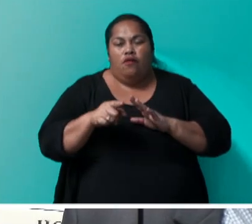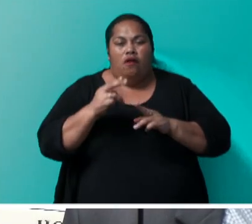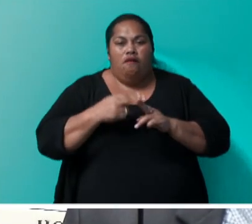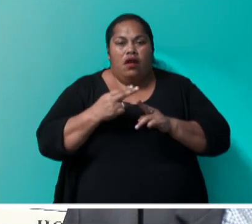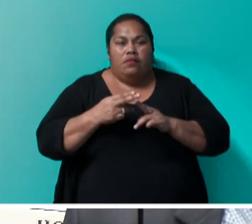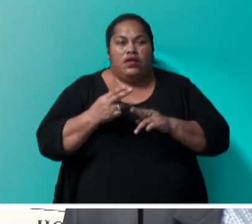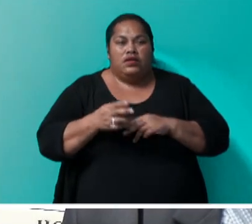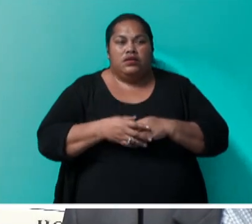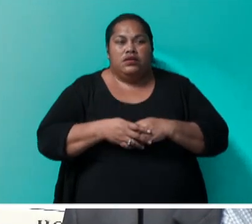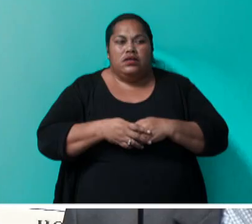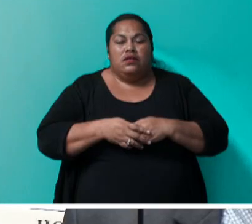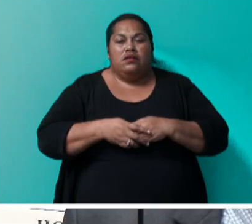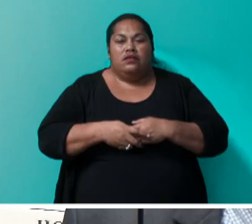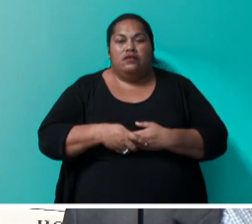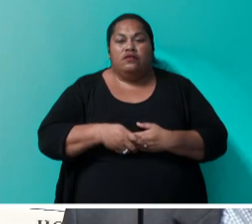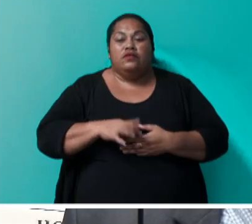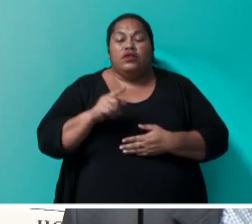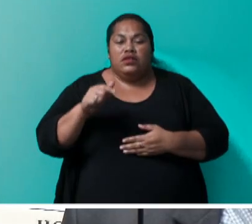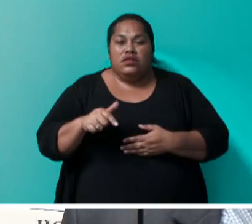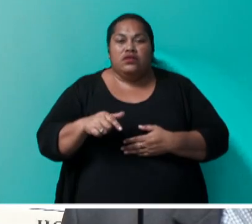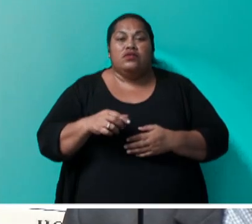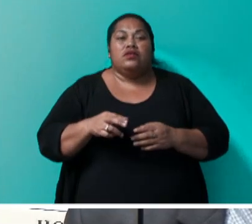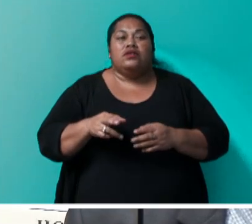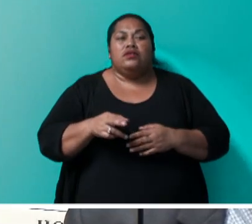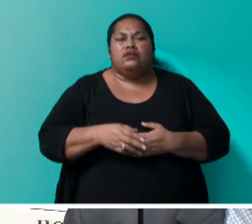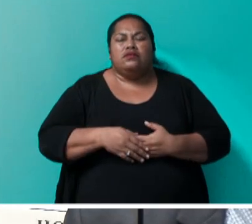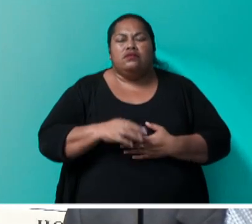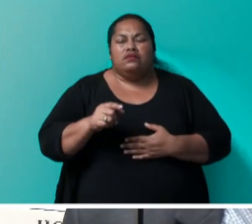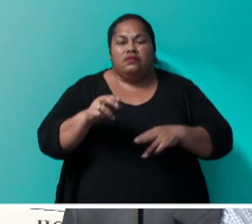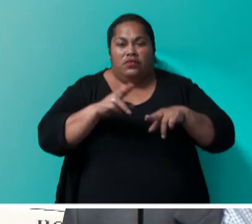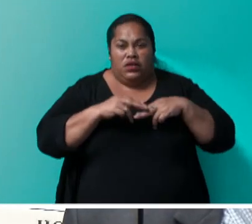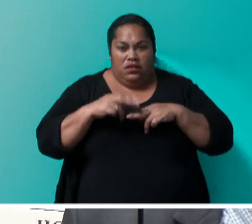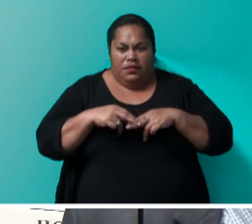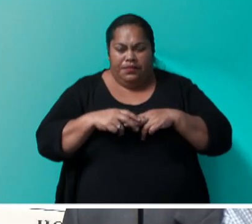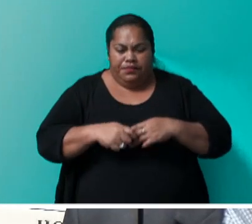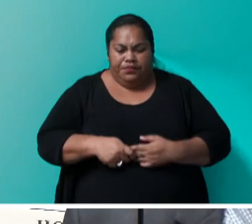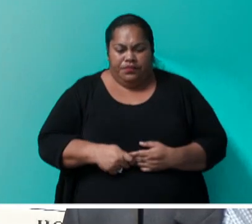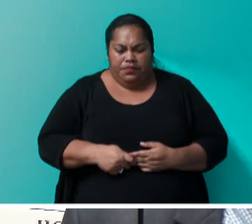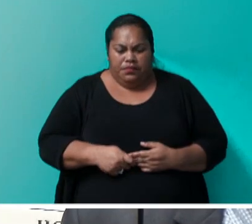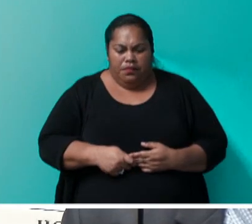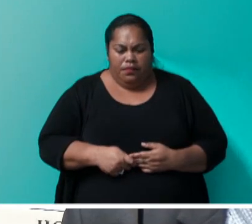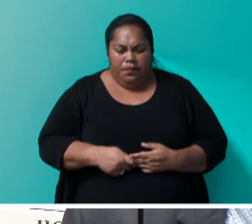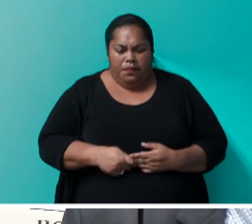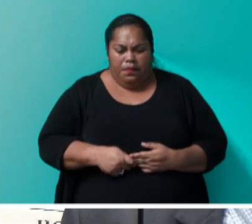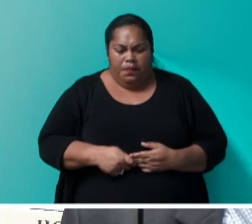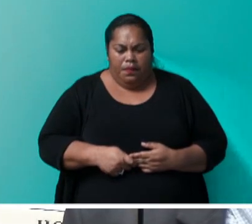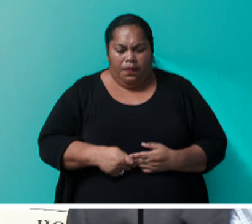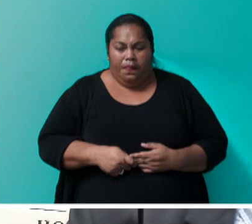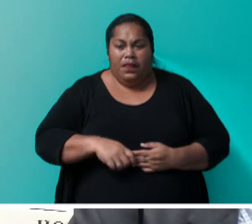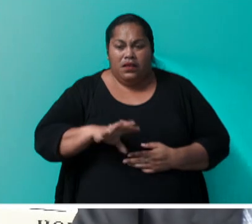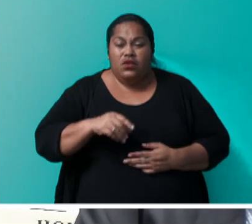such facilities to be viable in Fiji, Mr. Speaker, the growers in the designated areas will